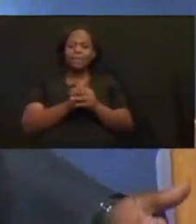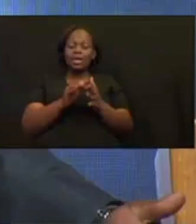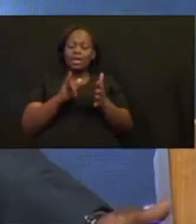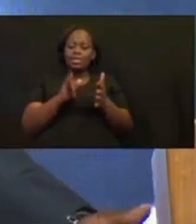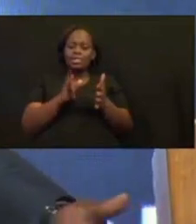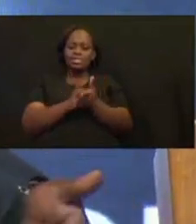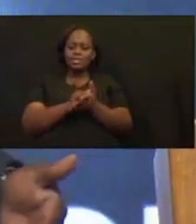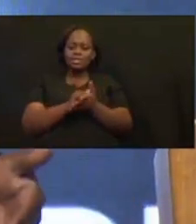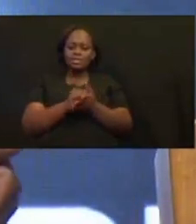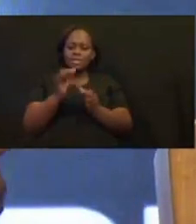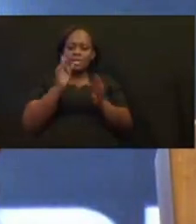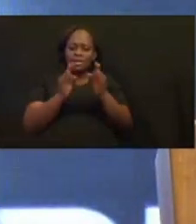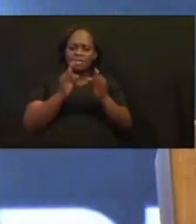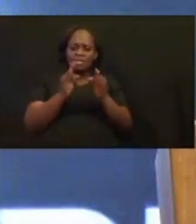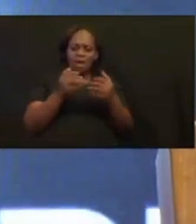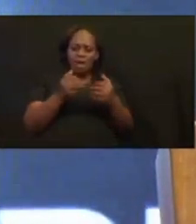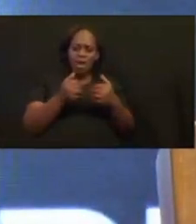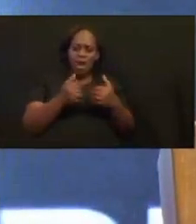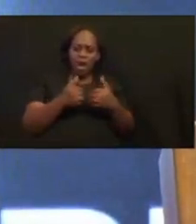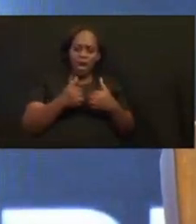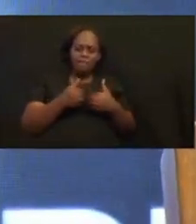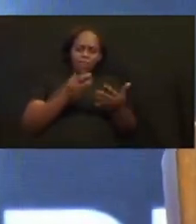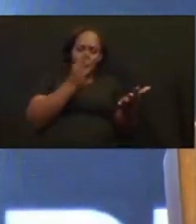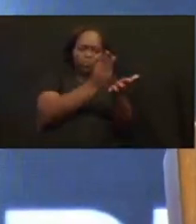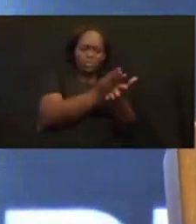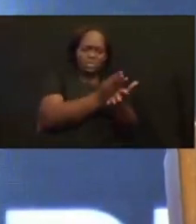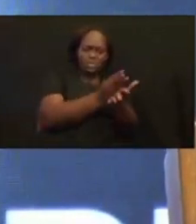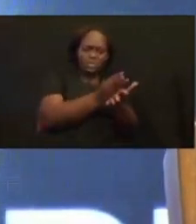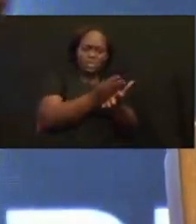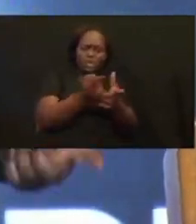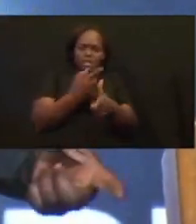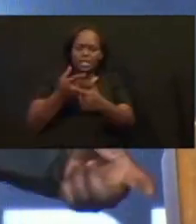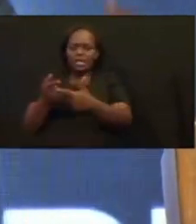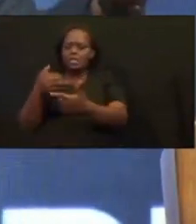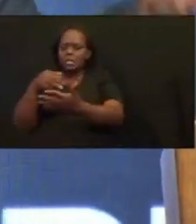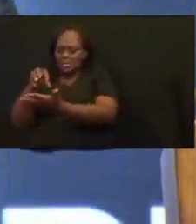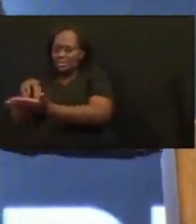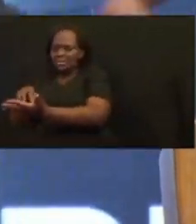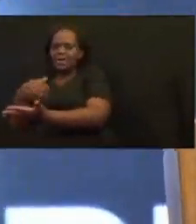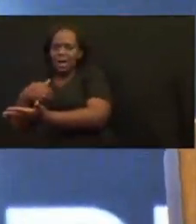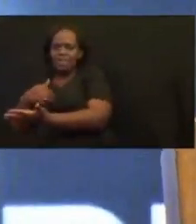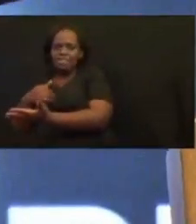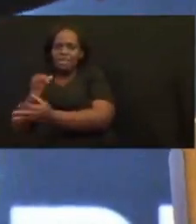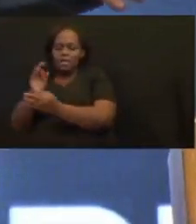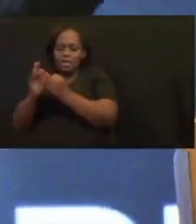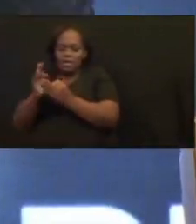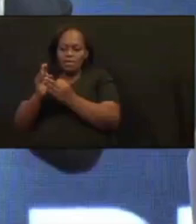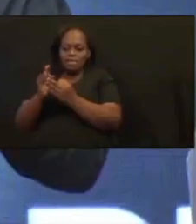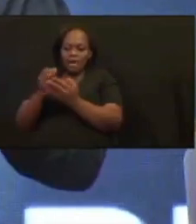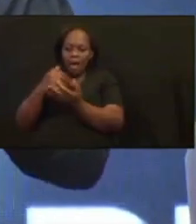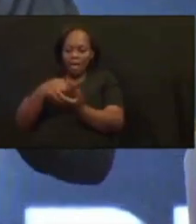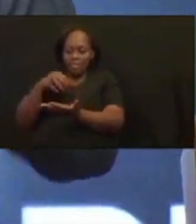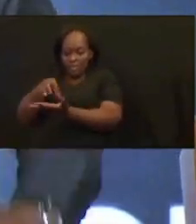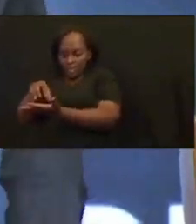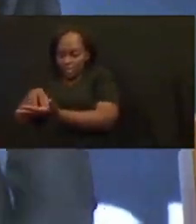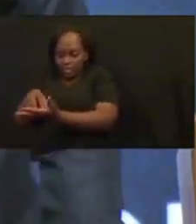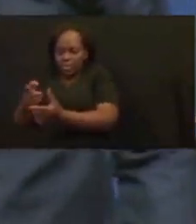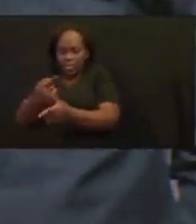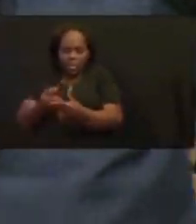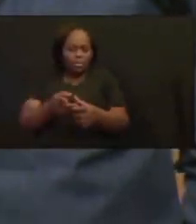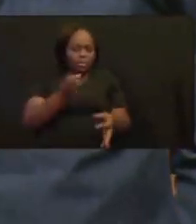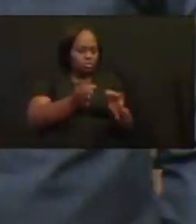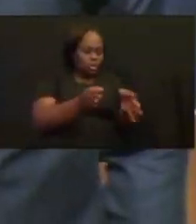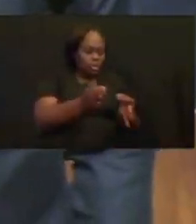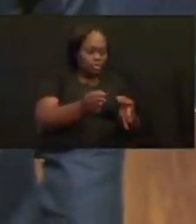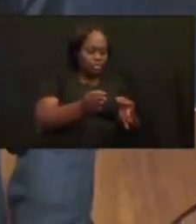contention. Are we together? If there is a contention, the judge will say, okay, so do you have any witness? Then the